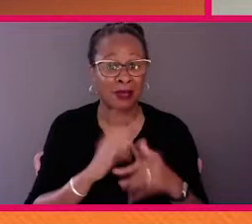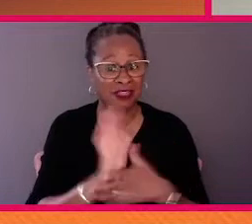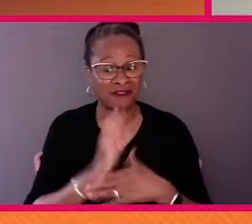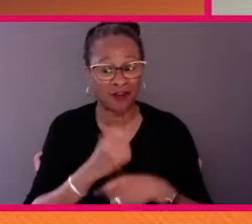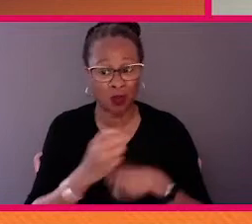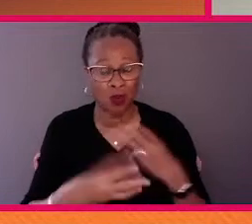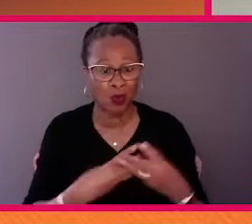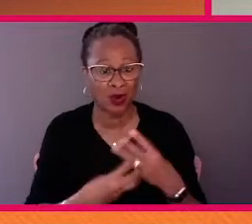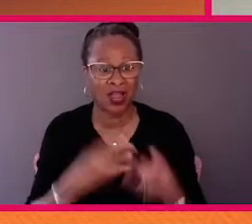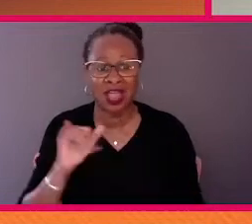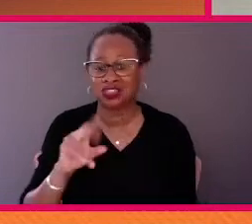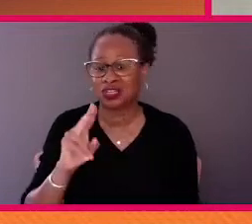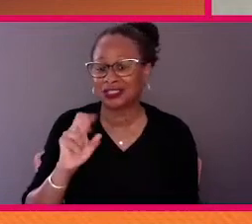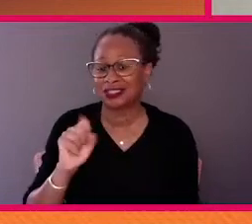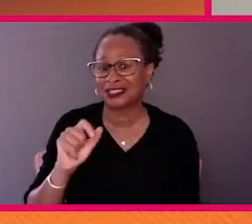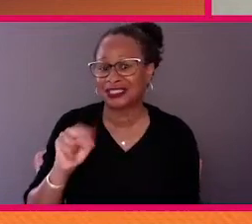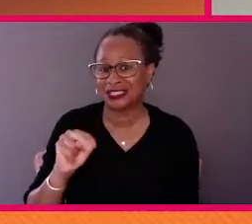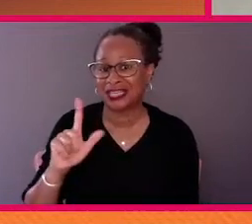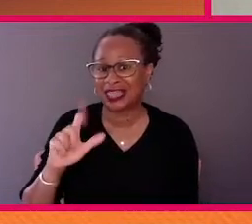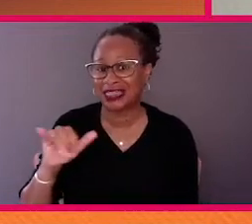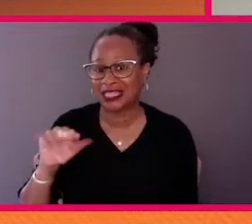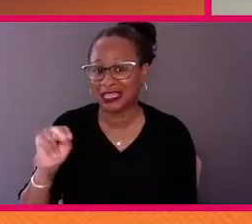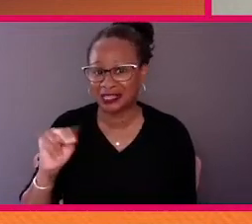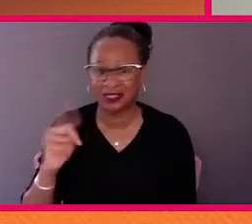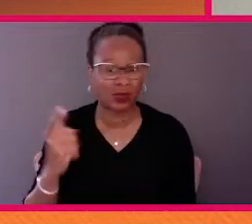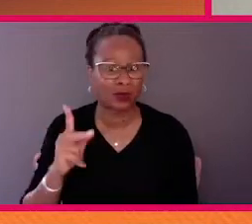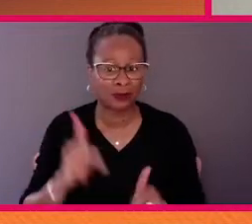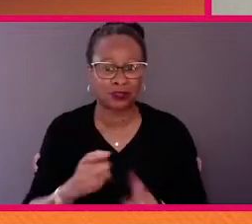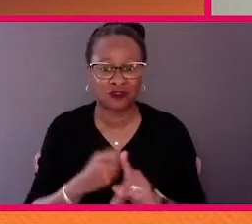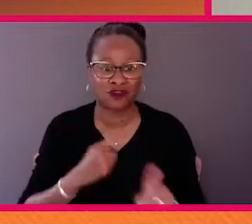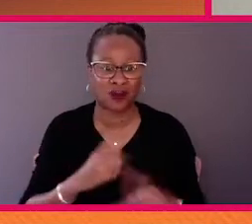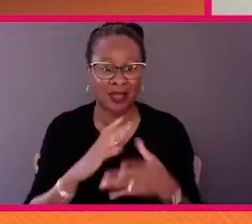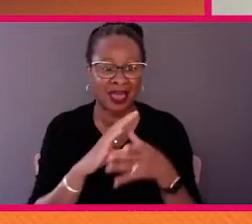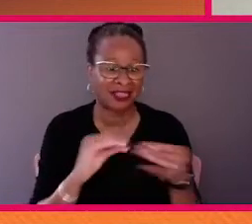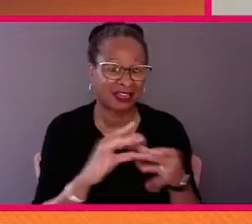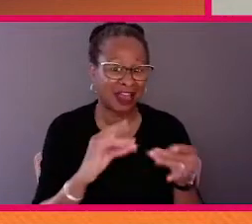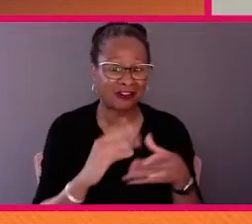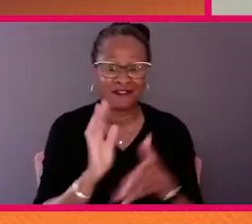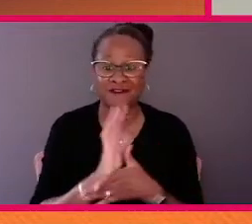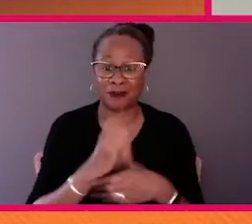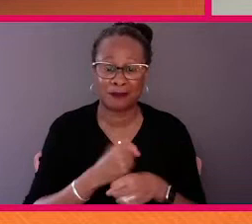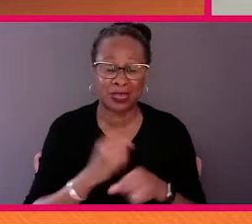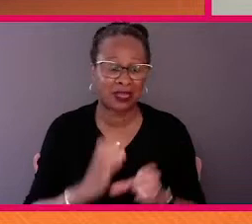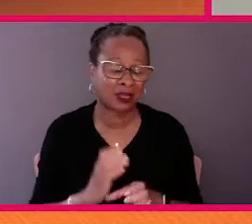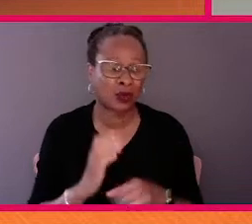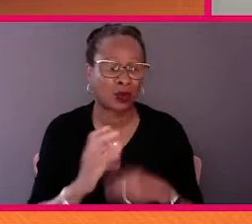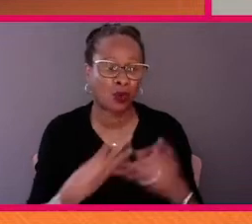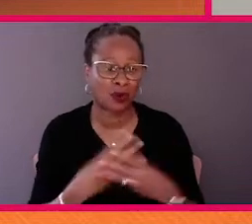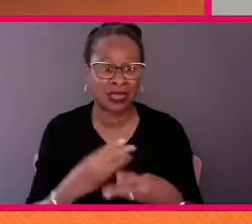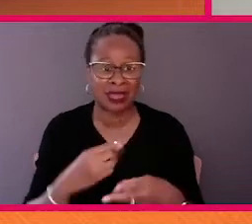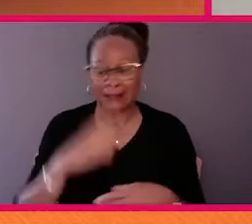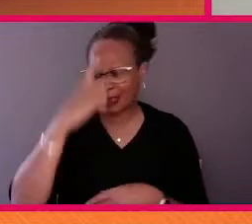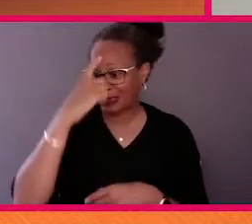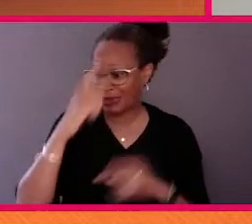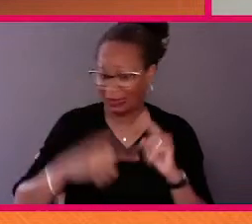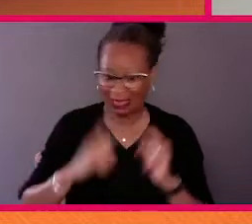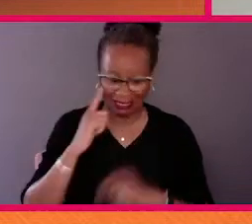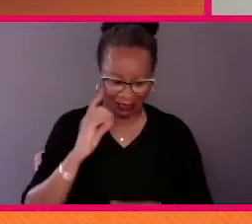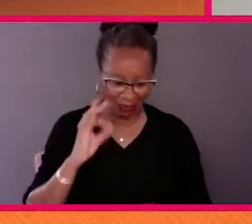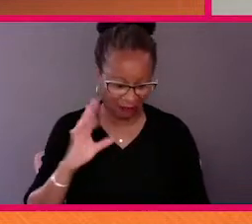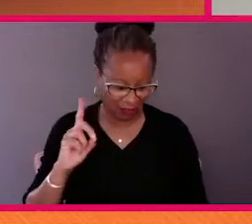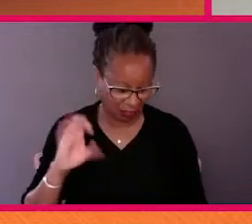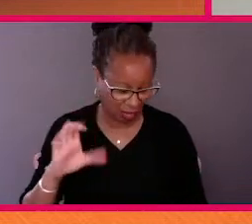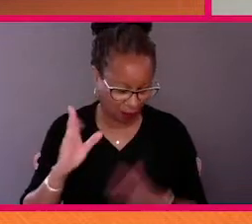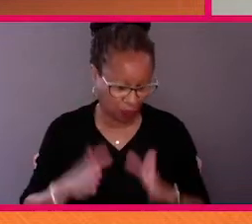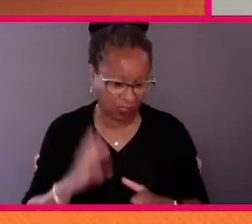Justin Lin was one of the only people that stood up. He's from the narrative filmmaking world. And I can't, in my head, I can't think of a documentary person that I knew